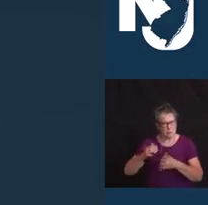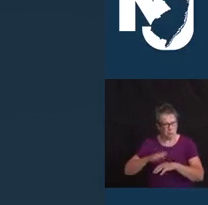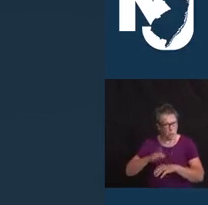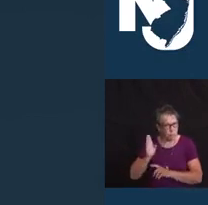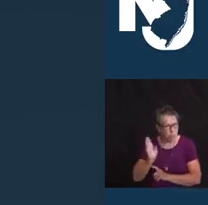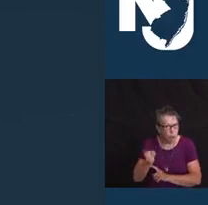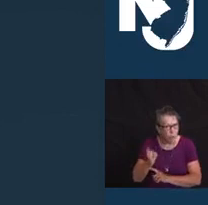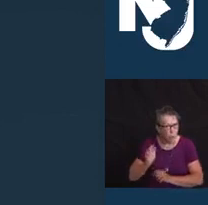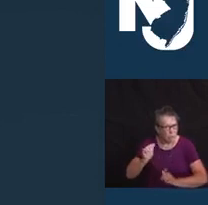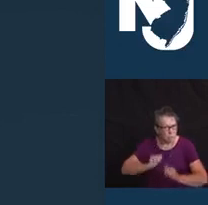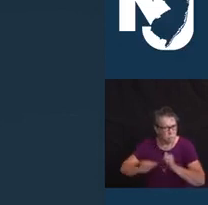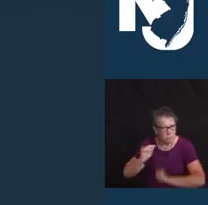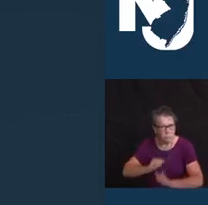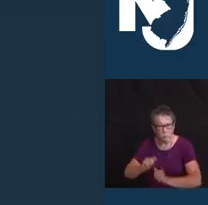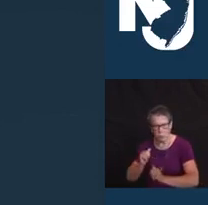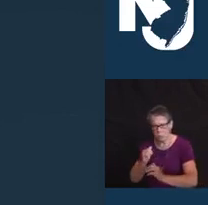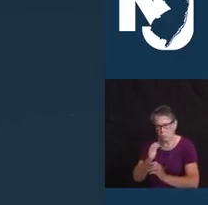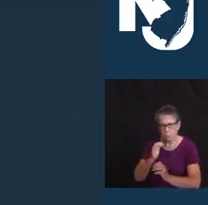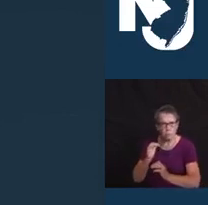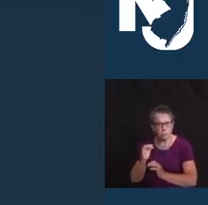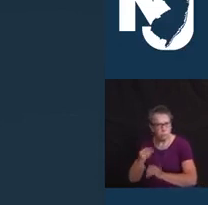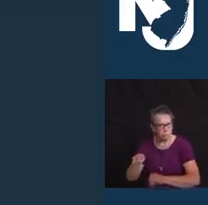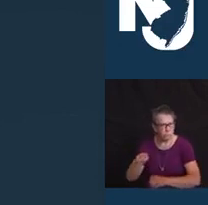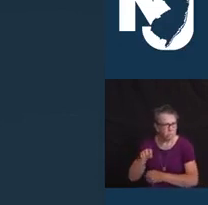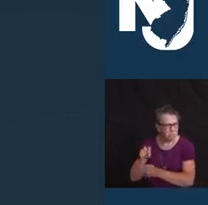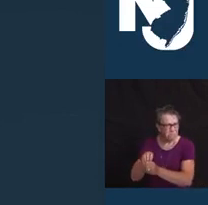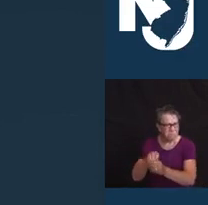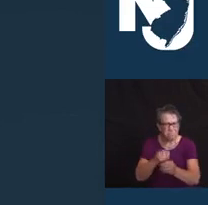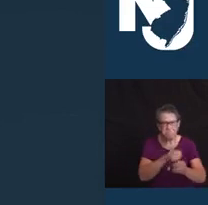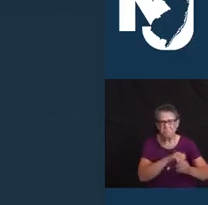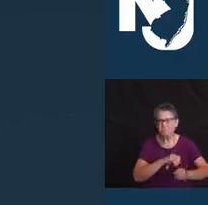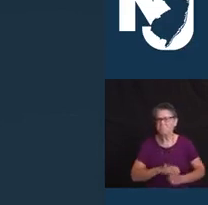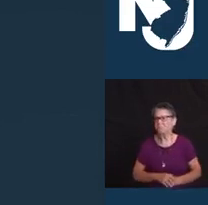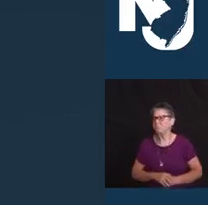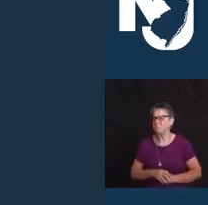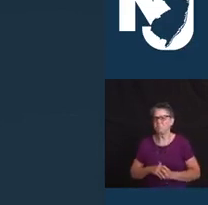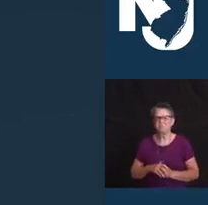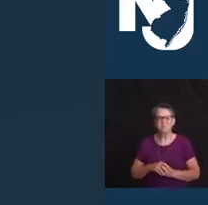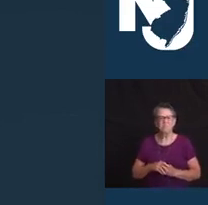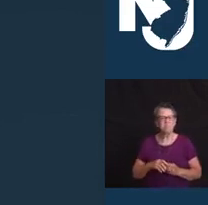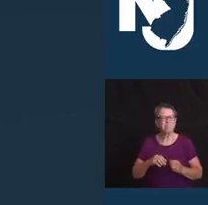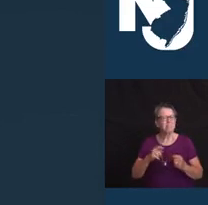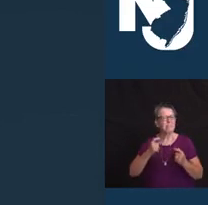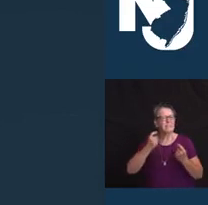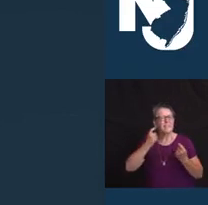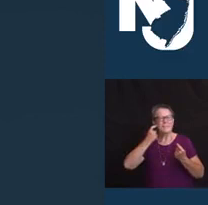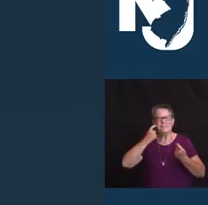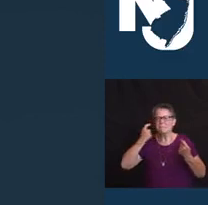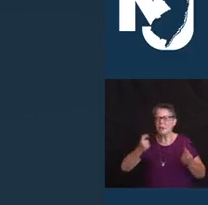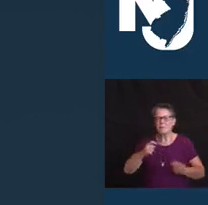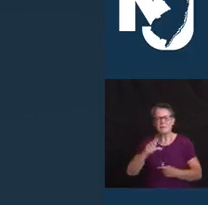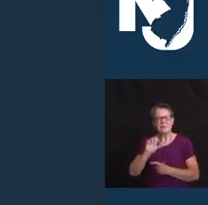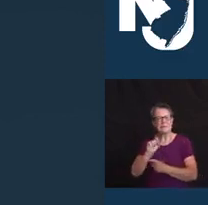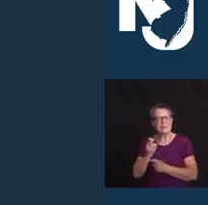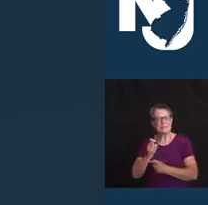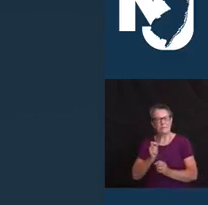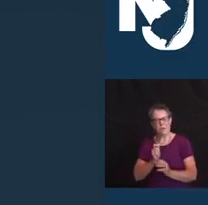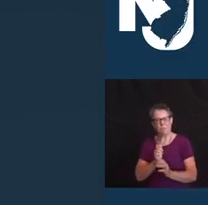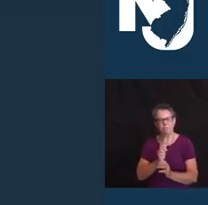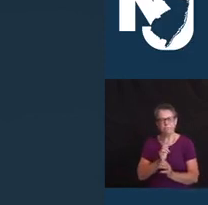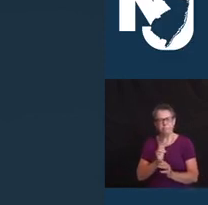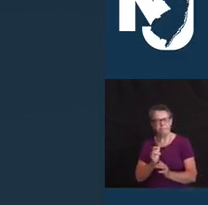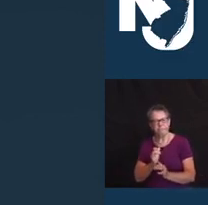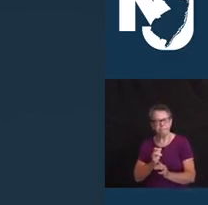the famous saxophone solo in Miss Saigon. Sal called River Edge home for more than 25 years and spent